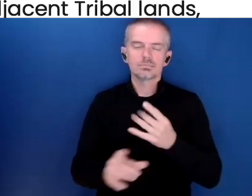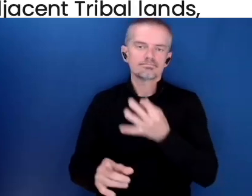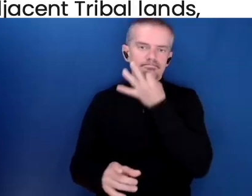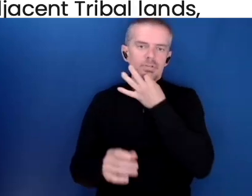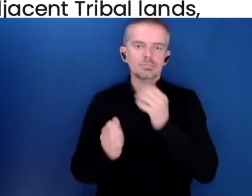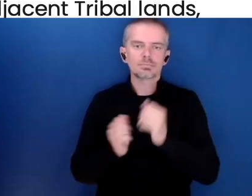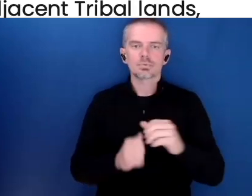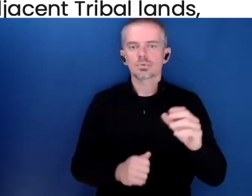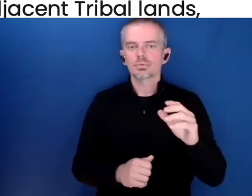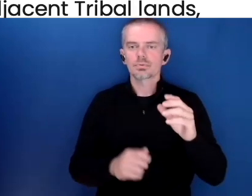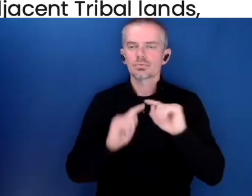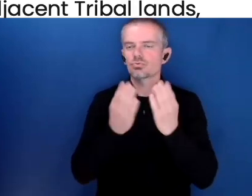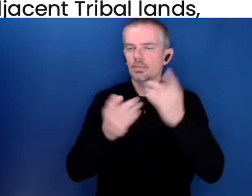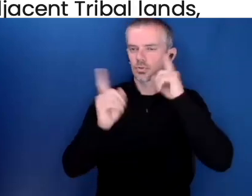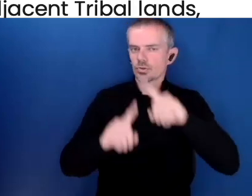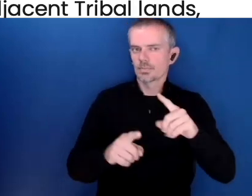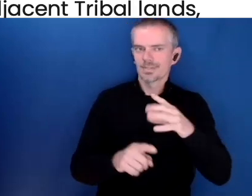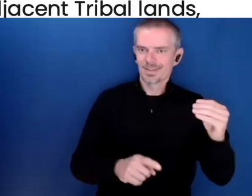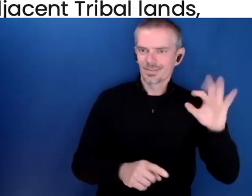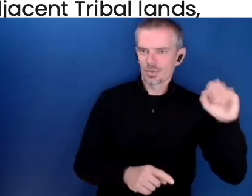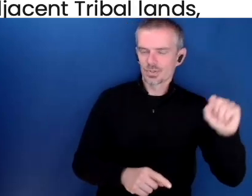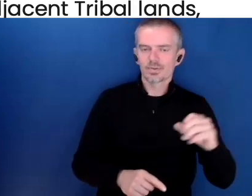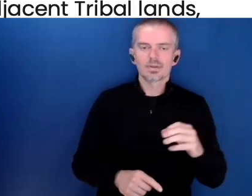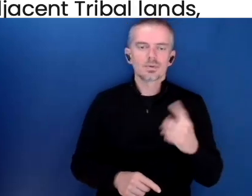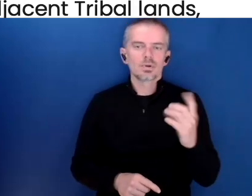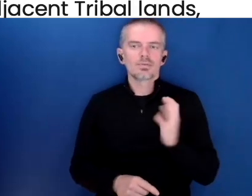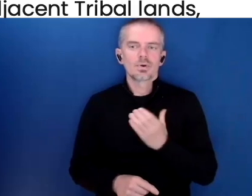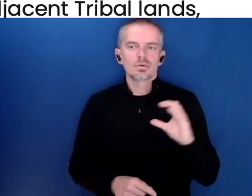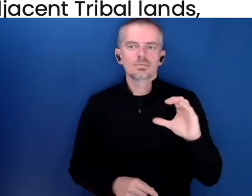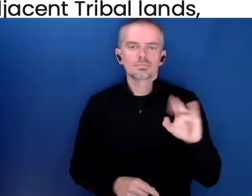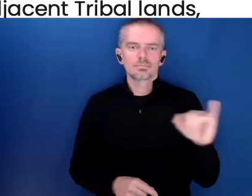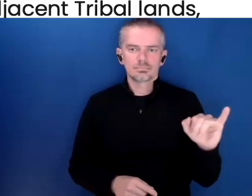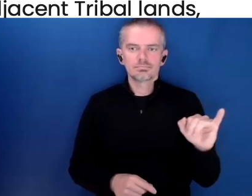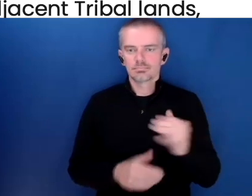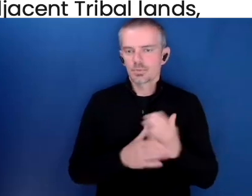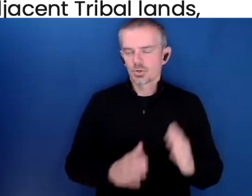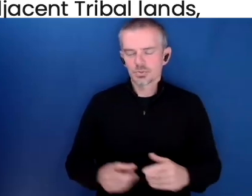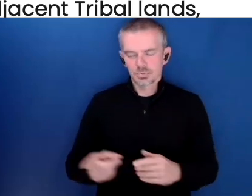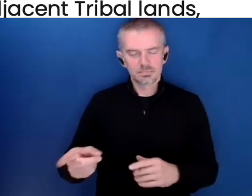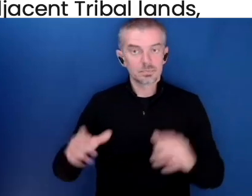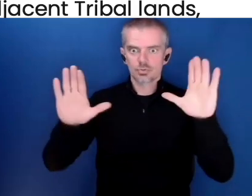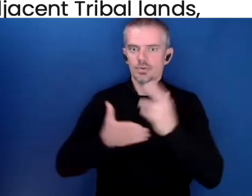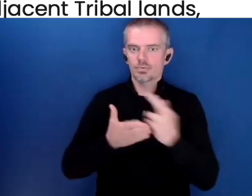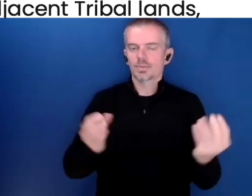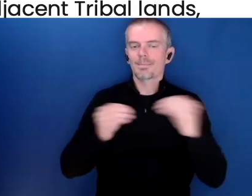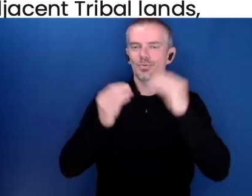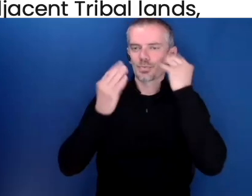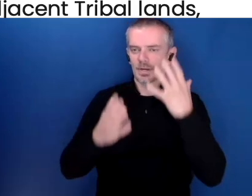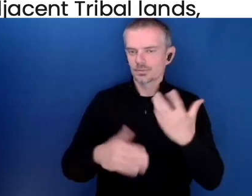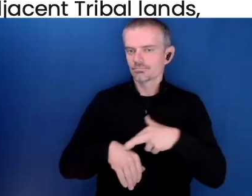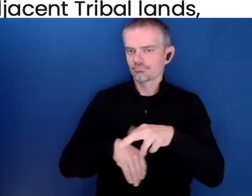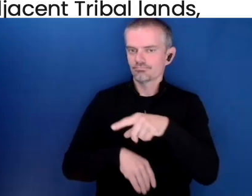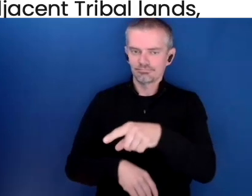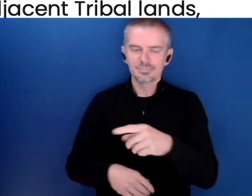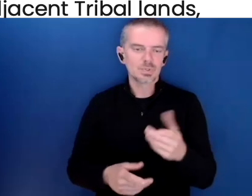with the Forest Service and one of our Community Navigators implementation partners. They are a great resource for more information on this topic, and so